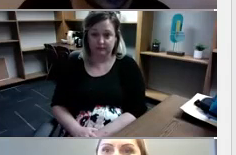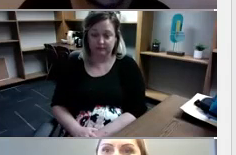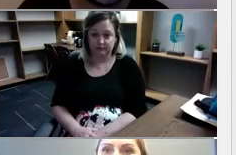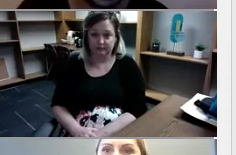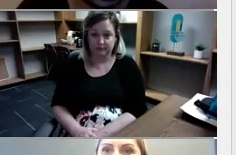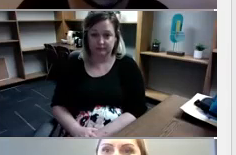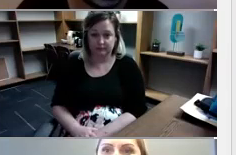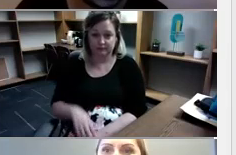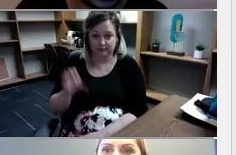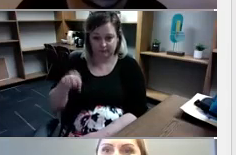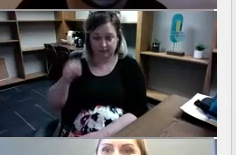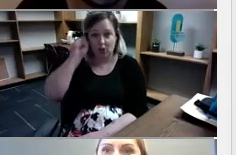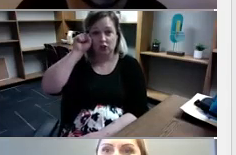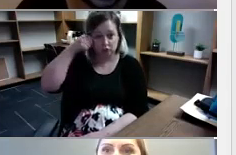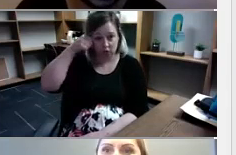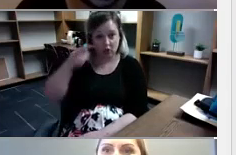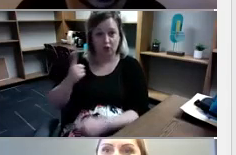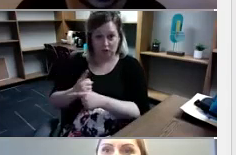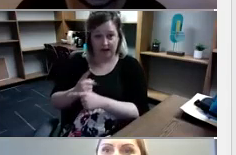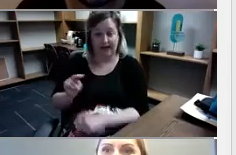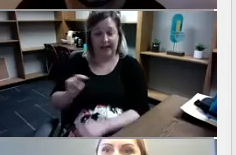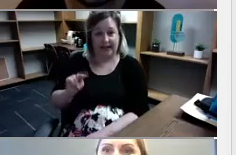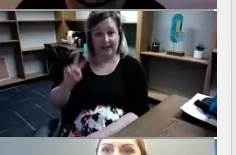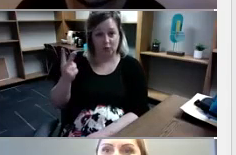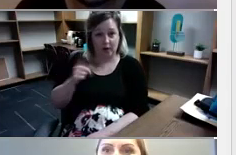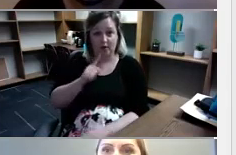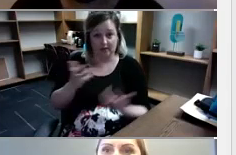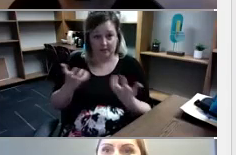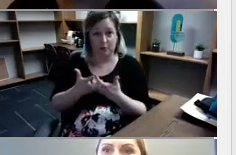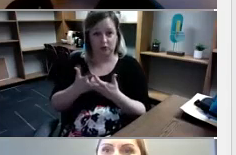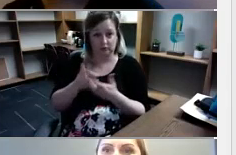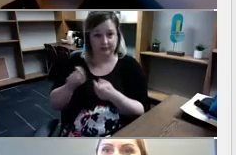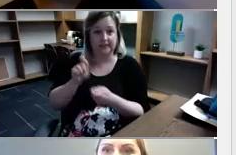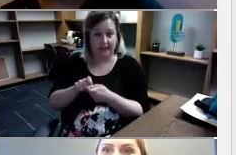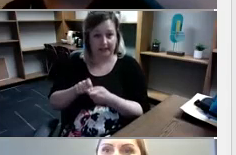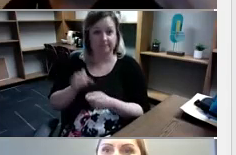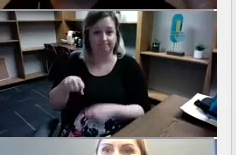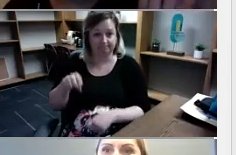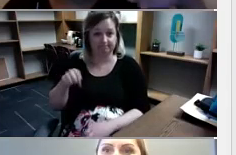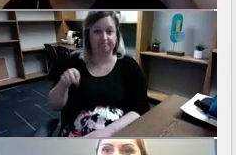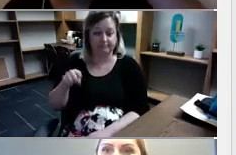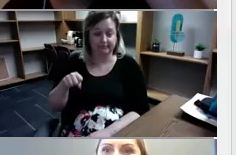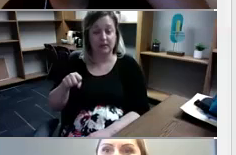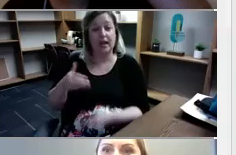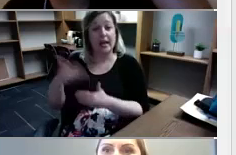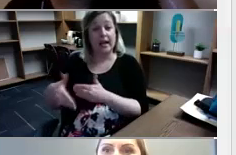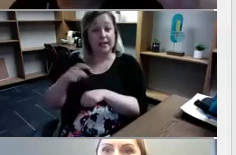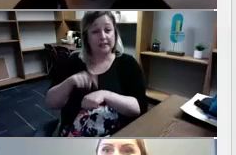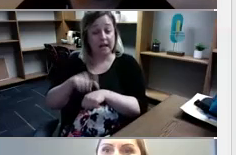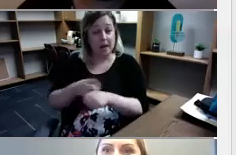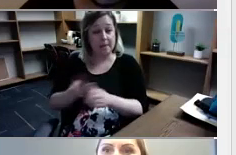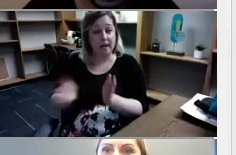Yes, Sean, you are right. It is n squared is the merge part, exactly. Now, next time that we are again dividing